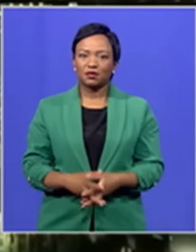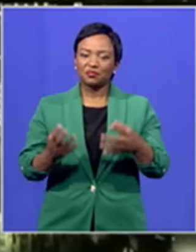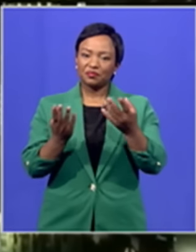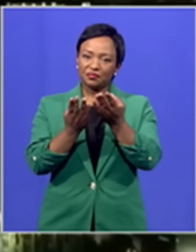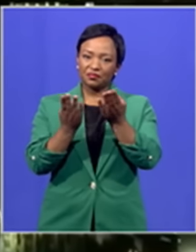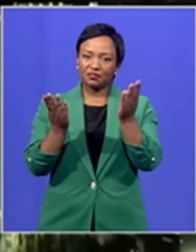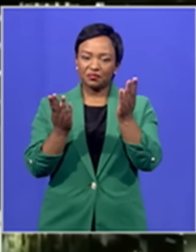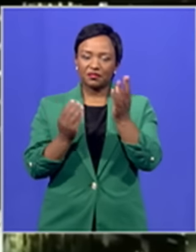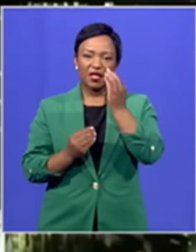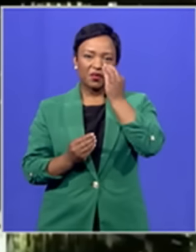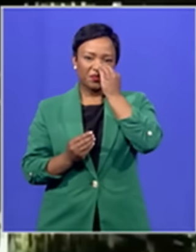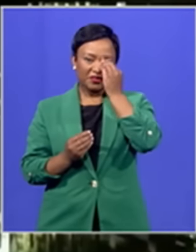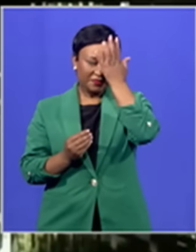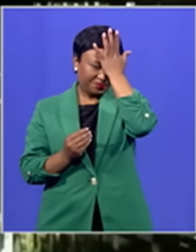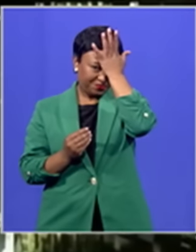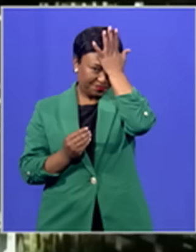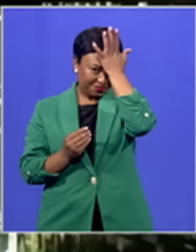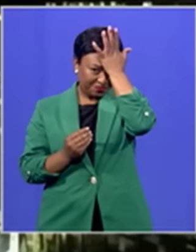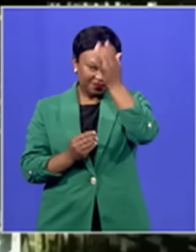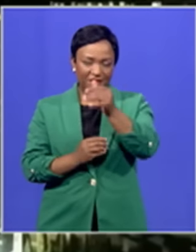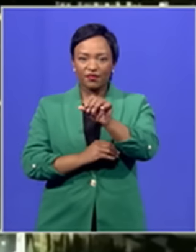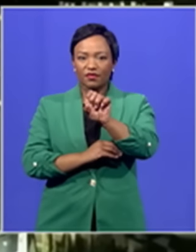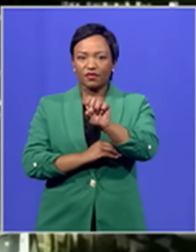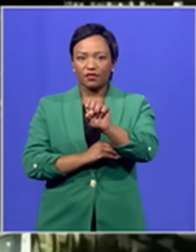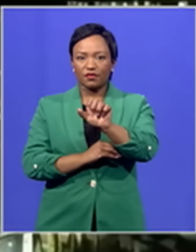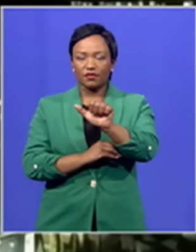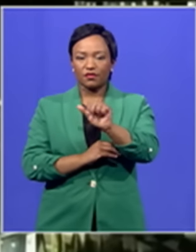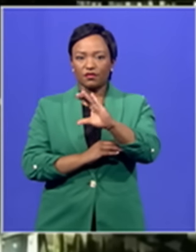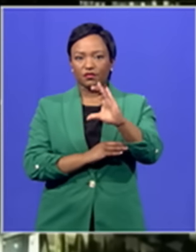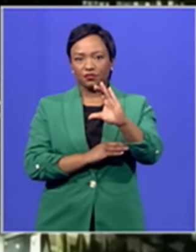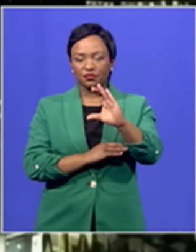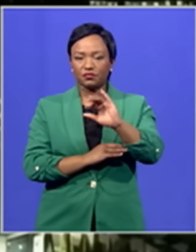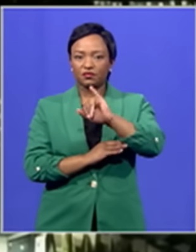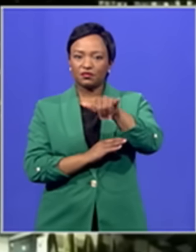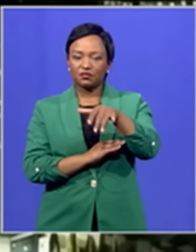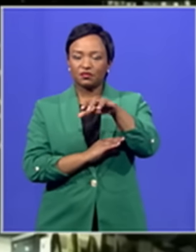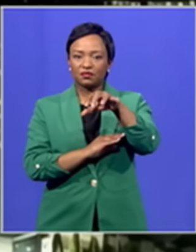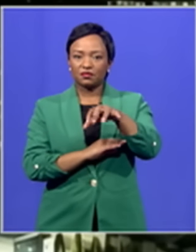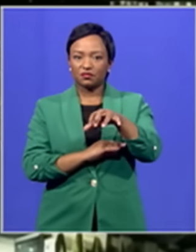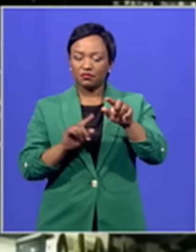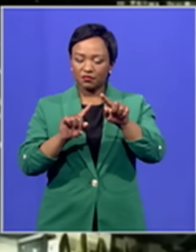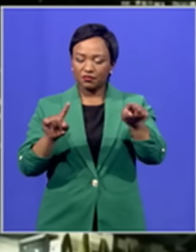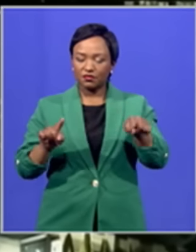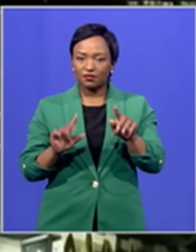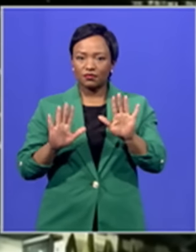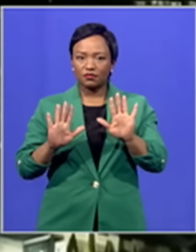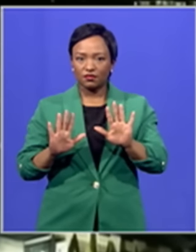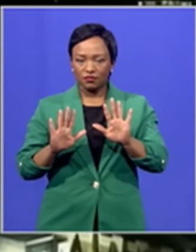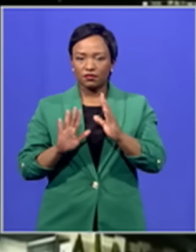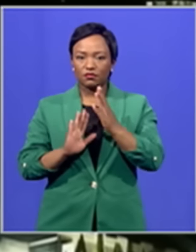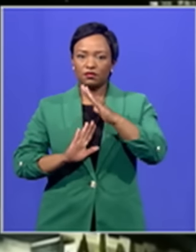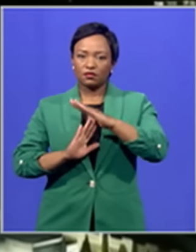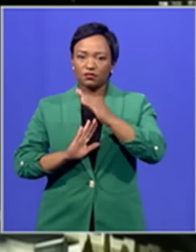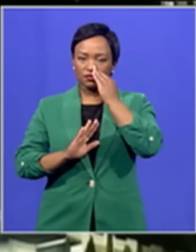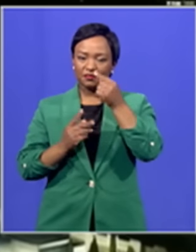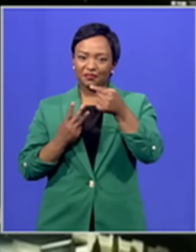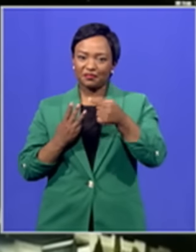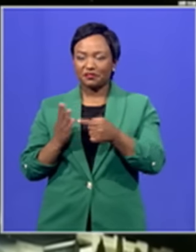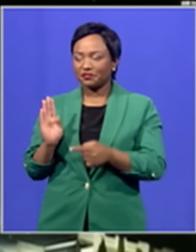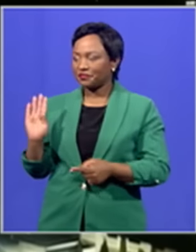Beshung tje ke ditaba tša lelemela sepedi tša SABC 2 go tšwa ka Auckland Park Studio 10 Johannesburg. Dihlago tša tšona ke